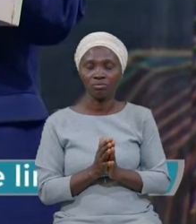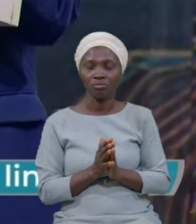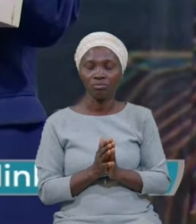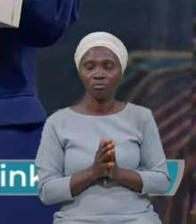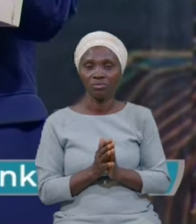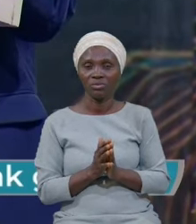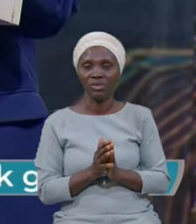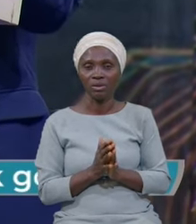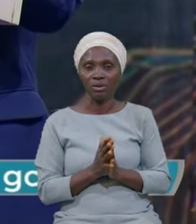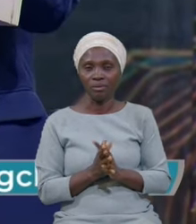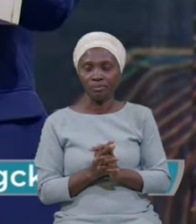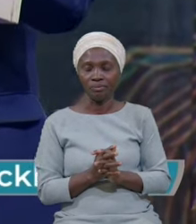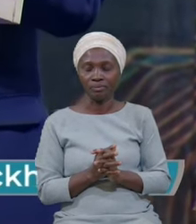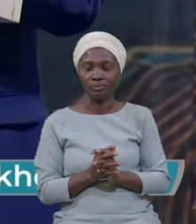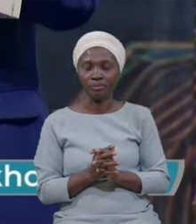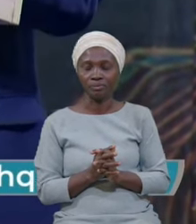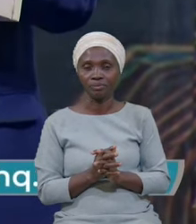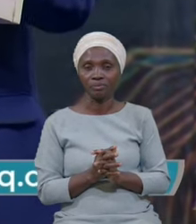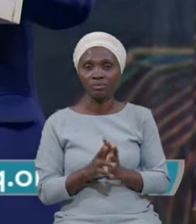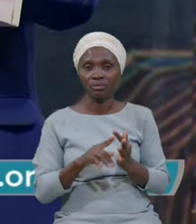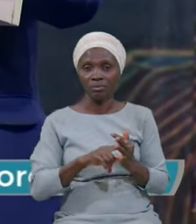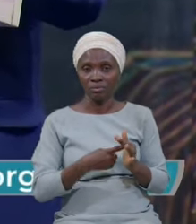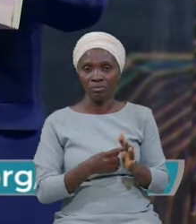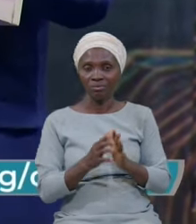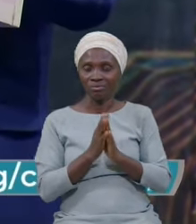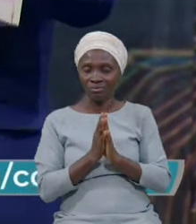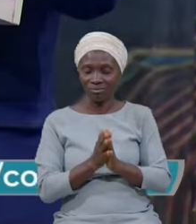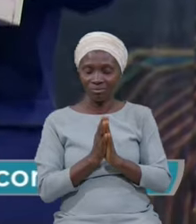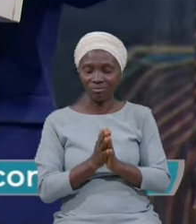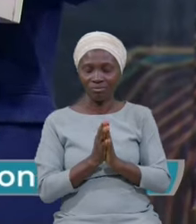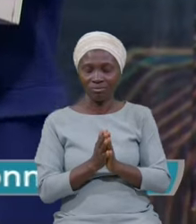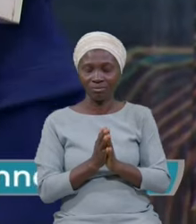will not go without a miracle.